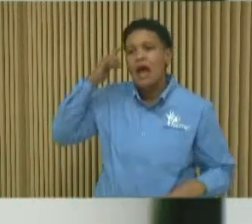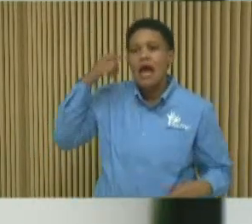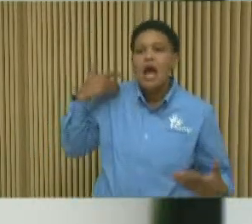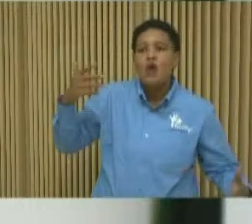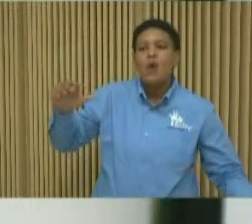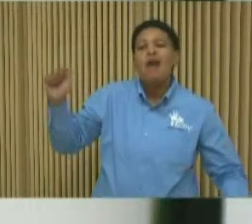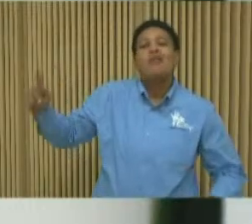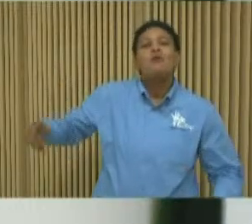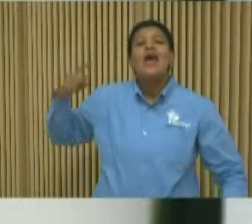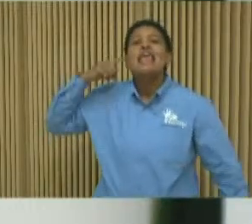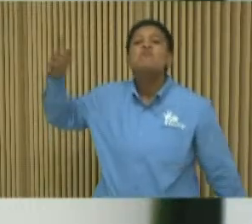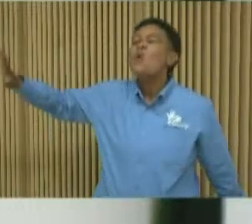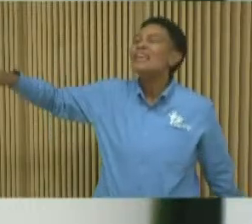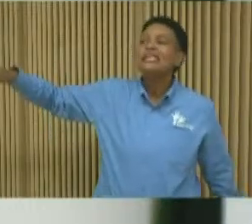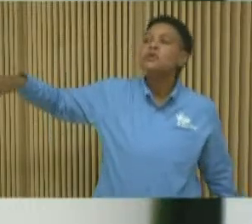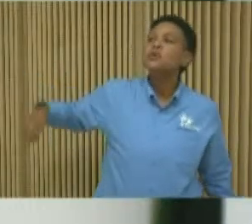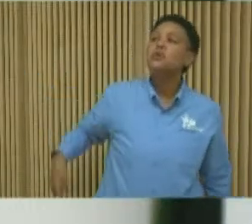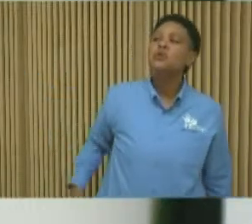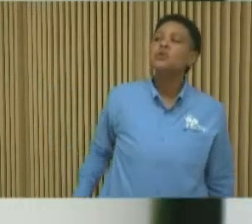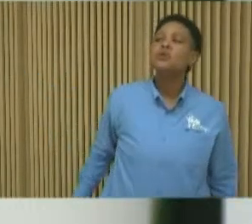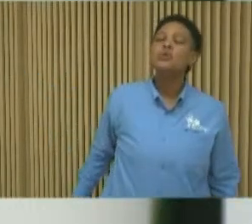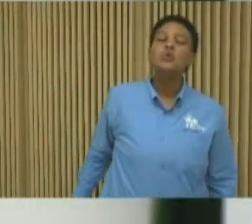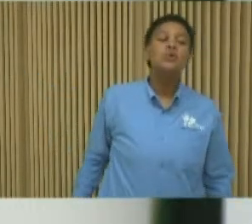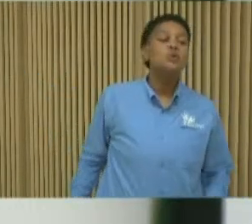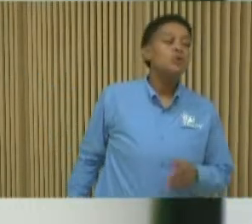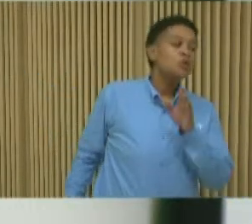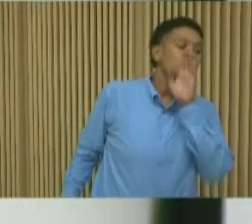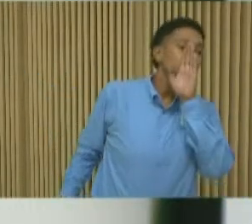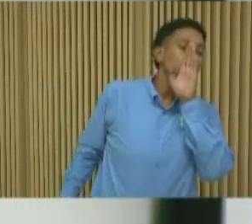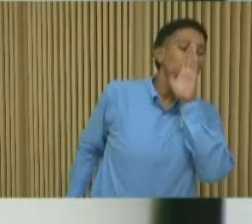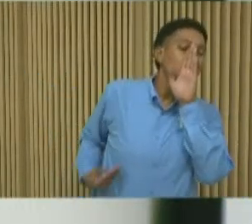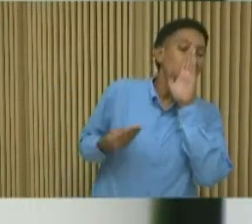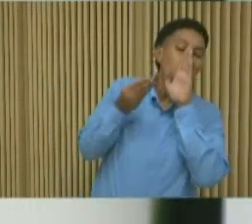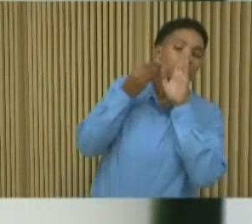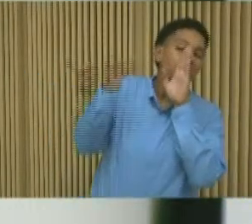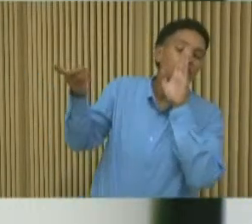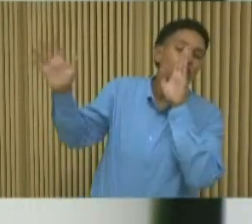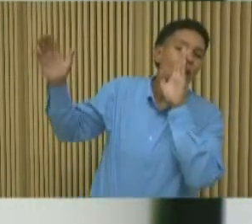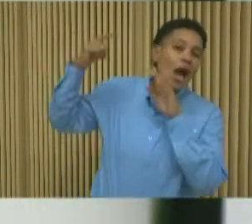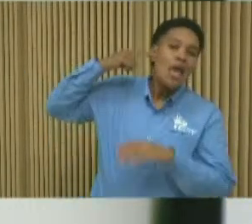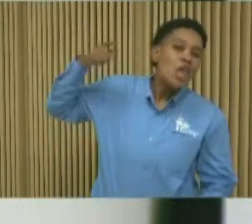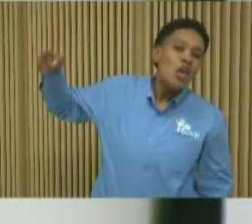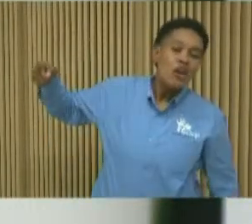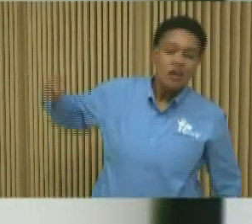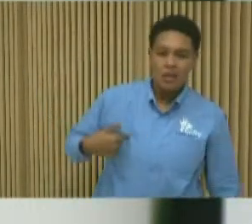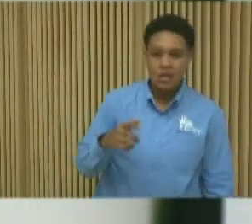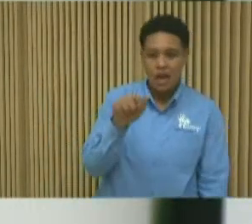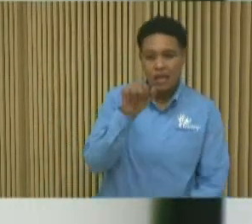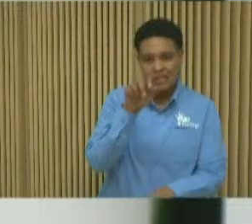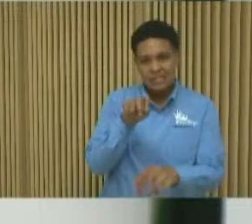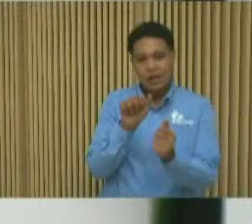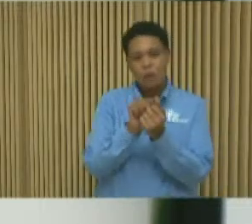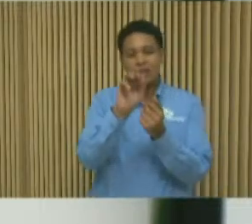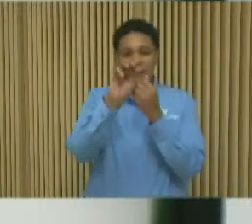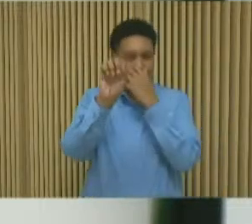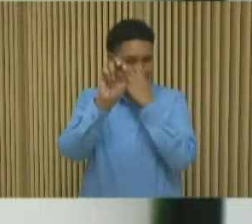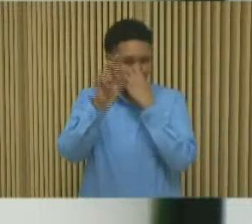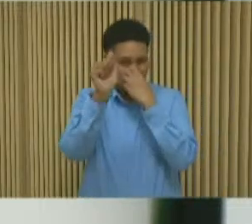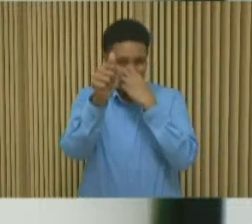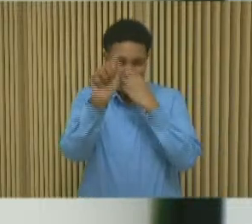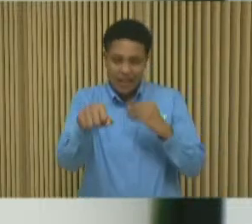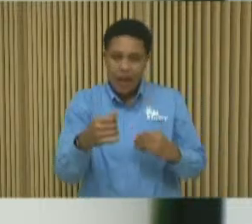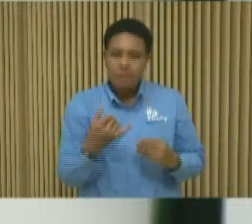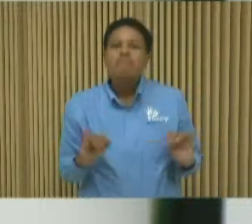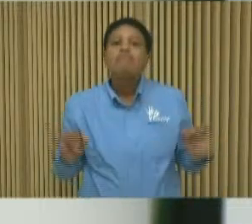to hear about it. You have an opportunity to actually sit with the mediator yourself. Yes. Right? You have